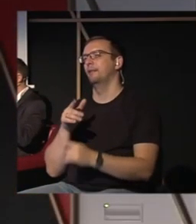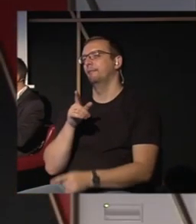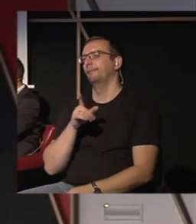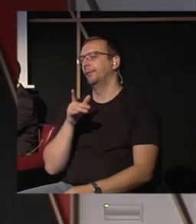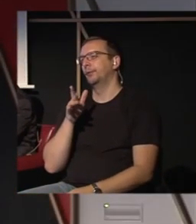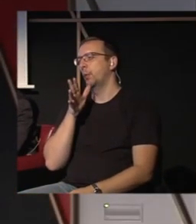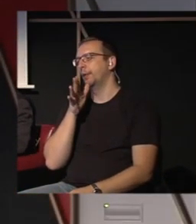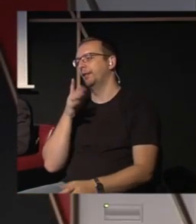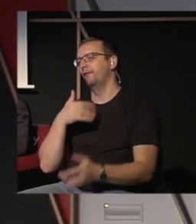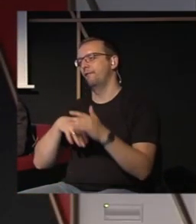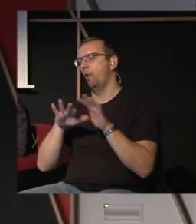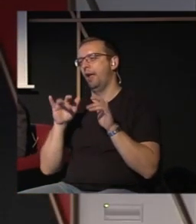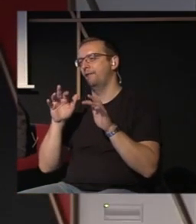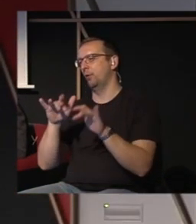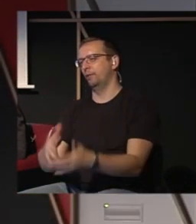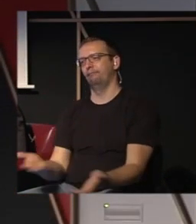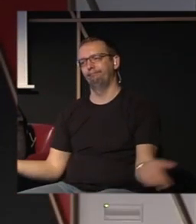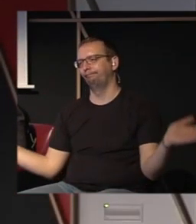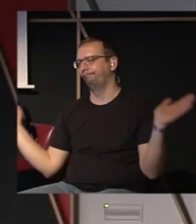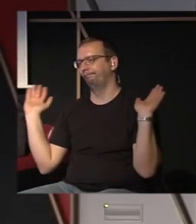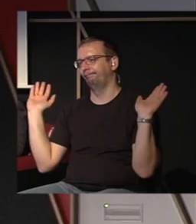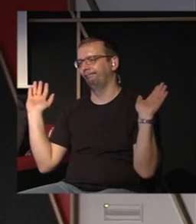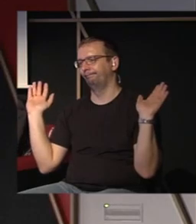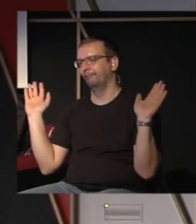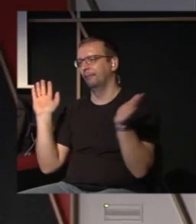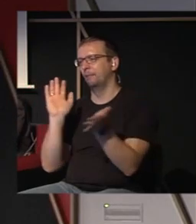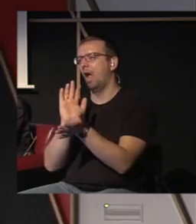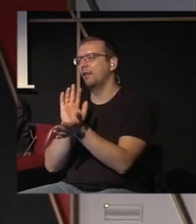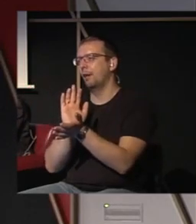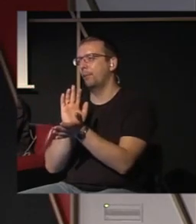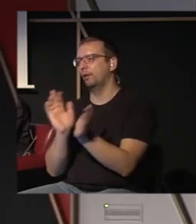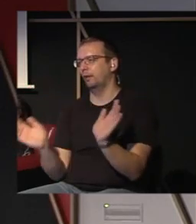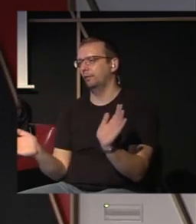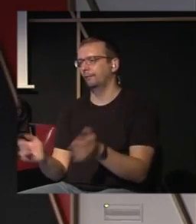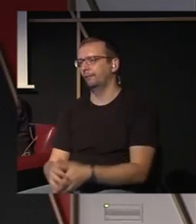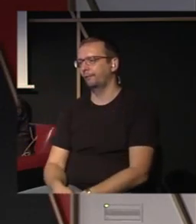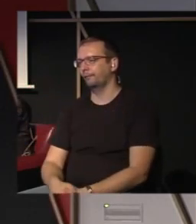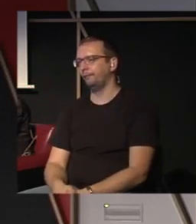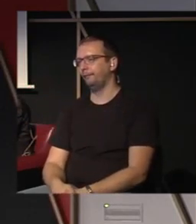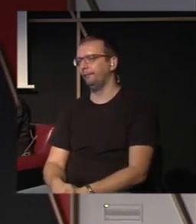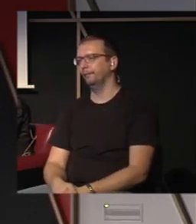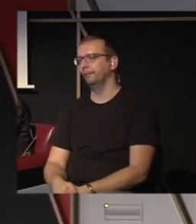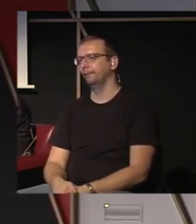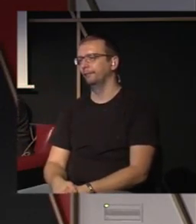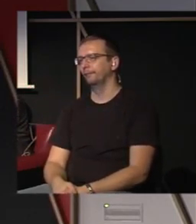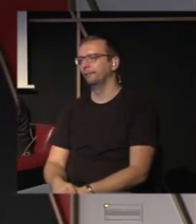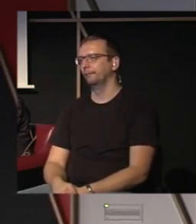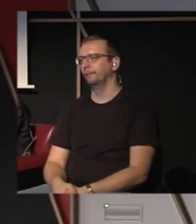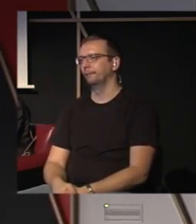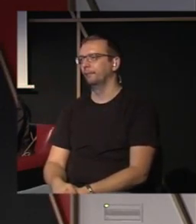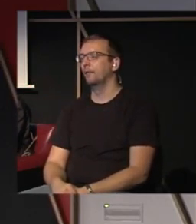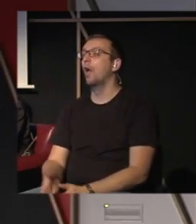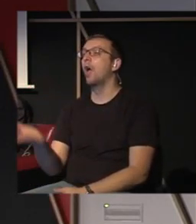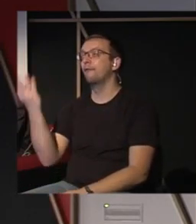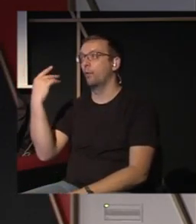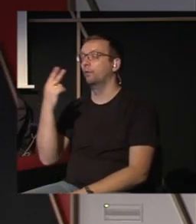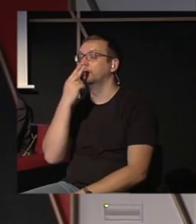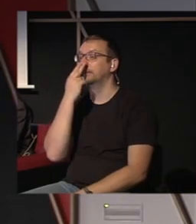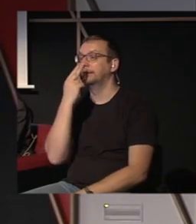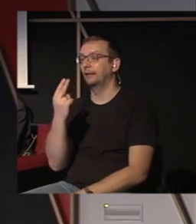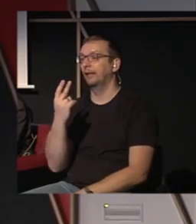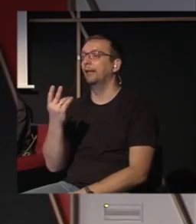As we've seen maybe earlier in the presentation, like at the moment, there's basically like an international license, which is the UEFA license, and